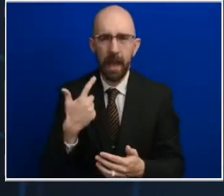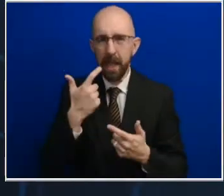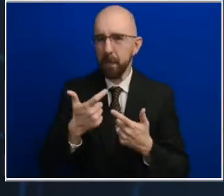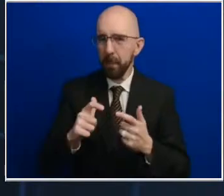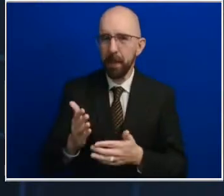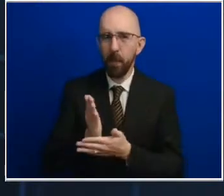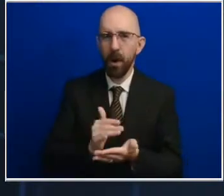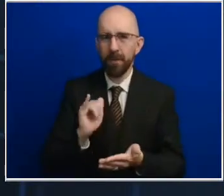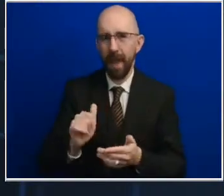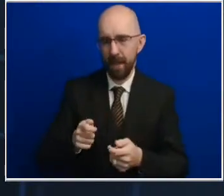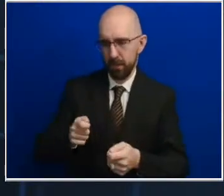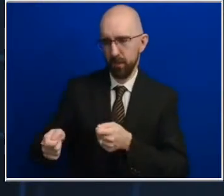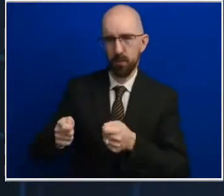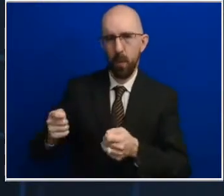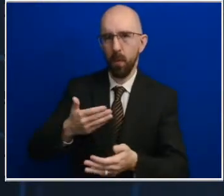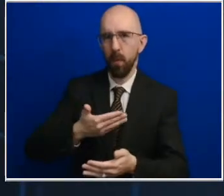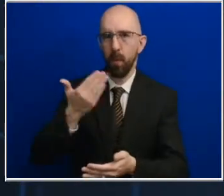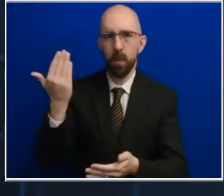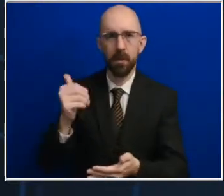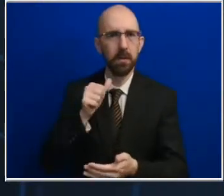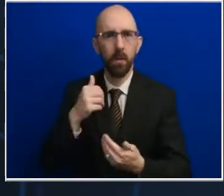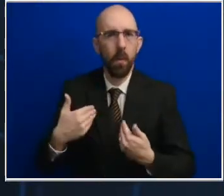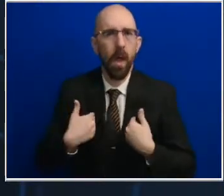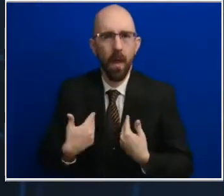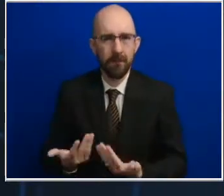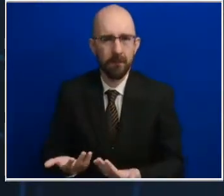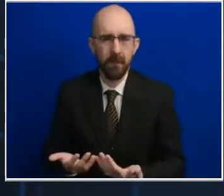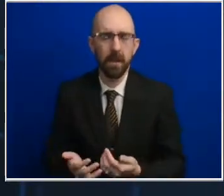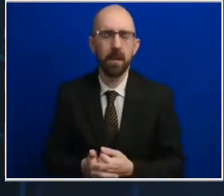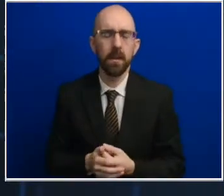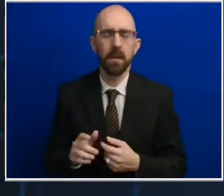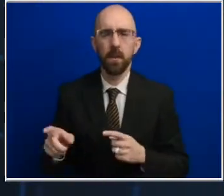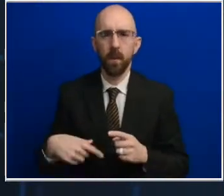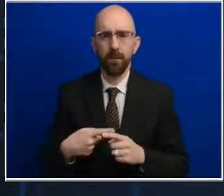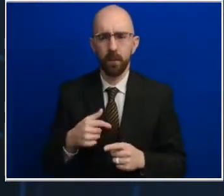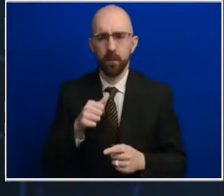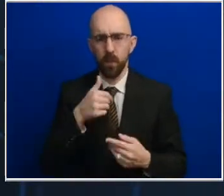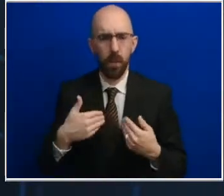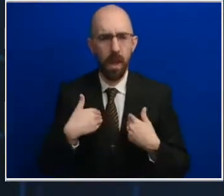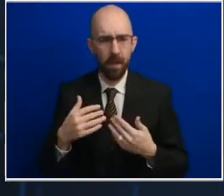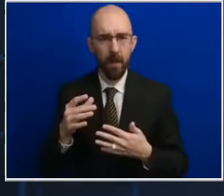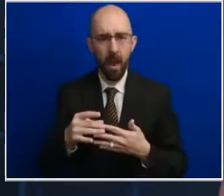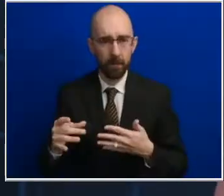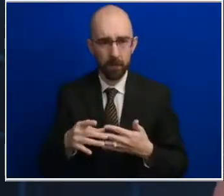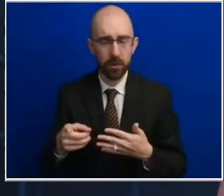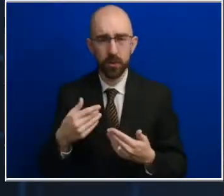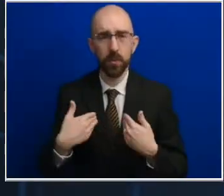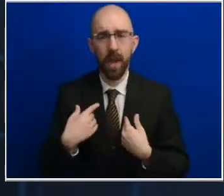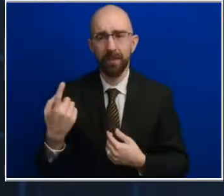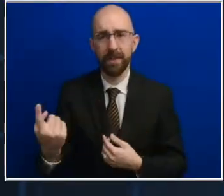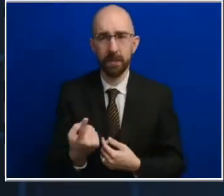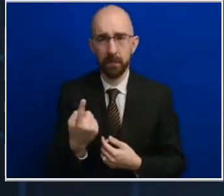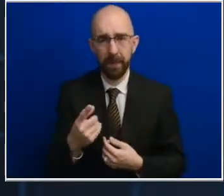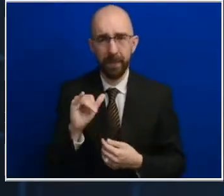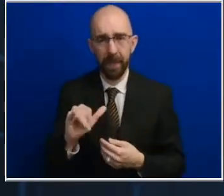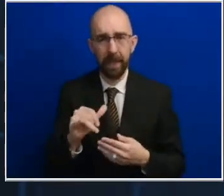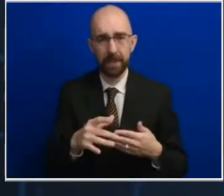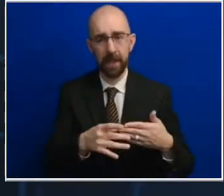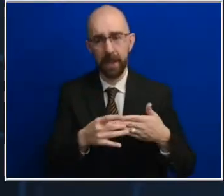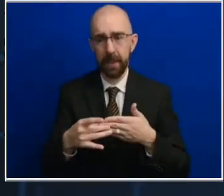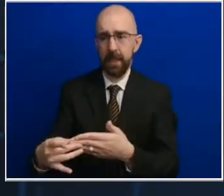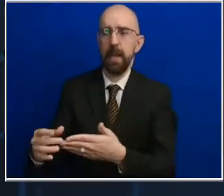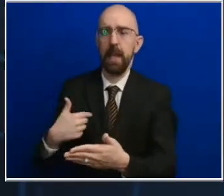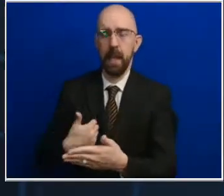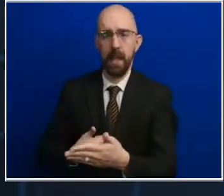control over it. Sure. When you don't have the option and you have something that's kind of leading your life and not your own